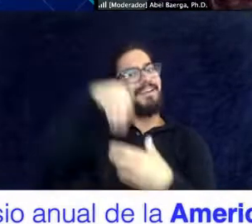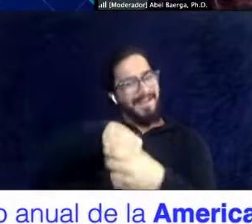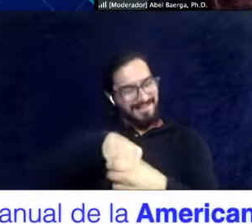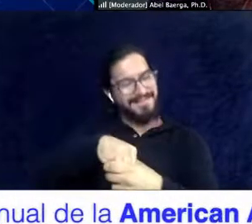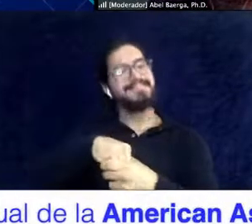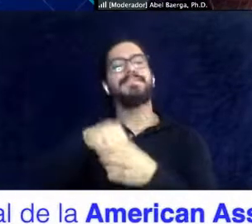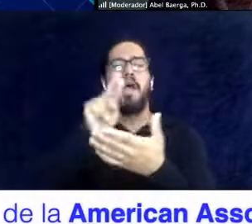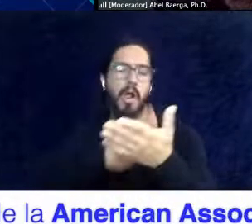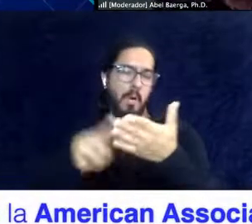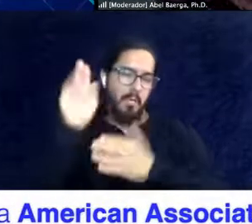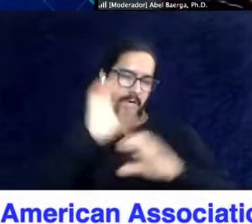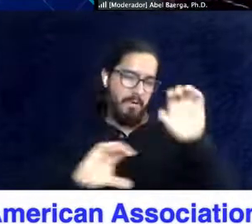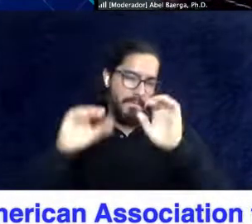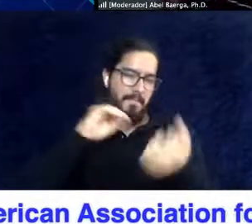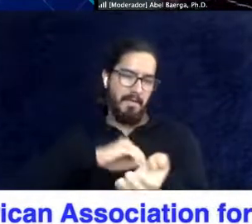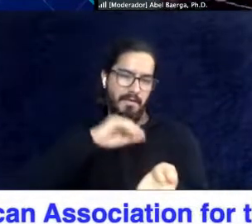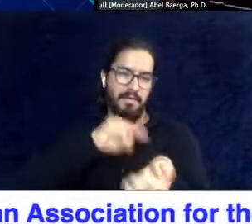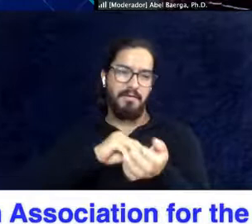have 5 minutes.